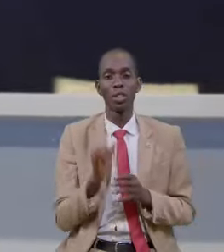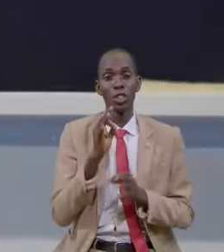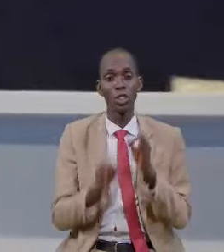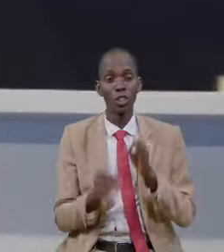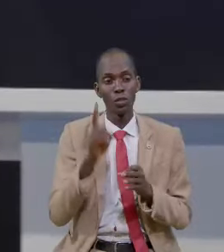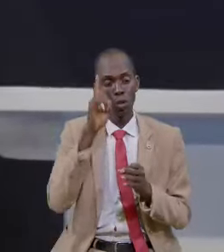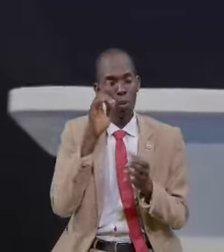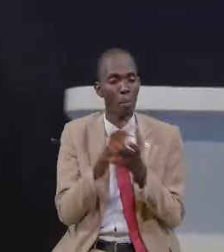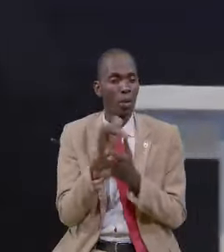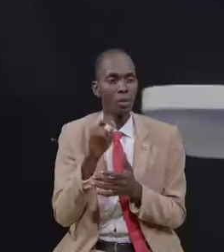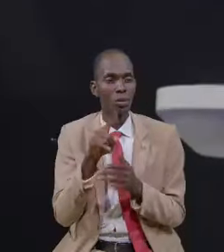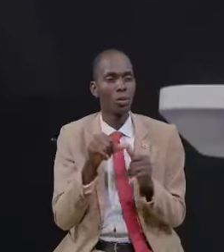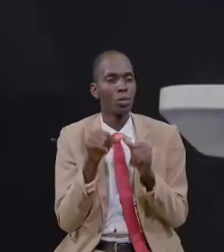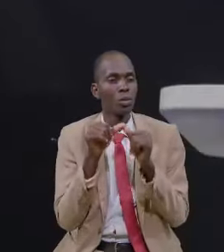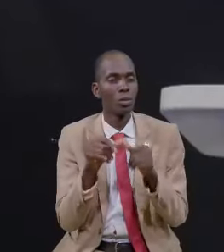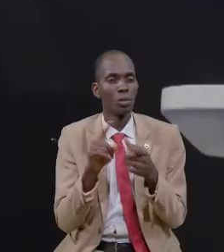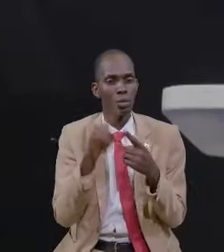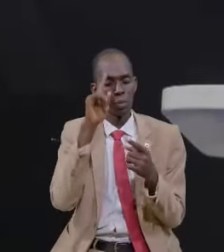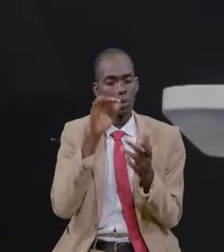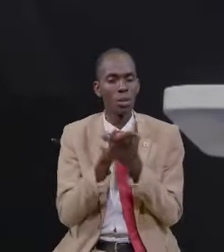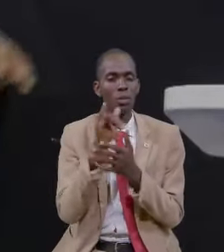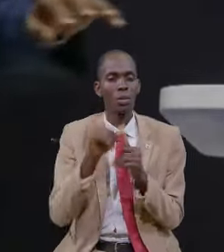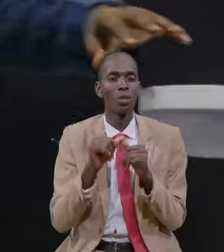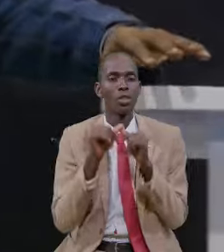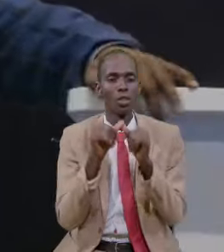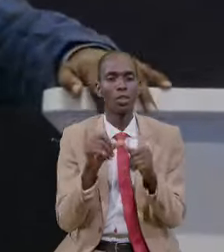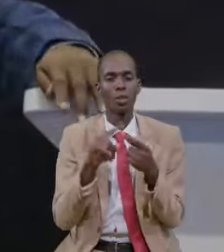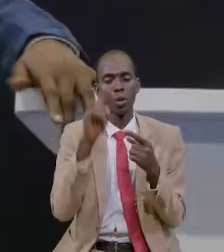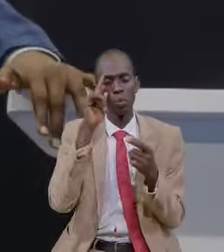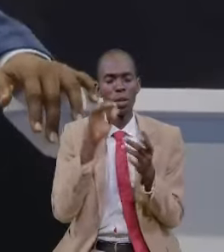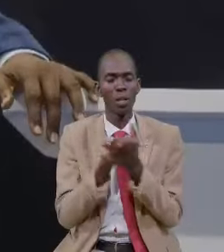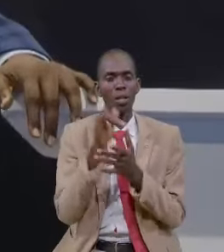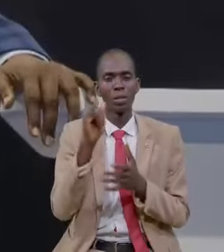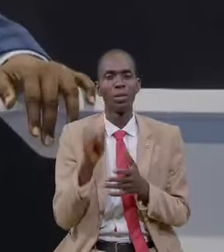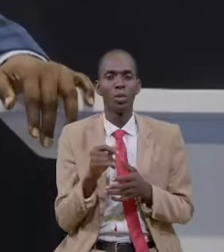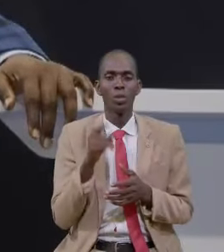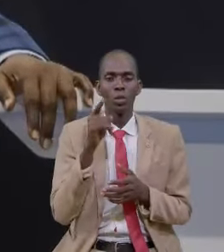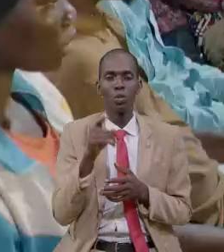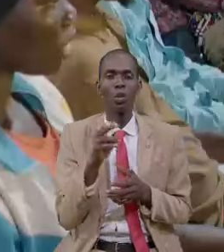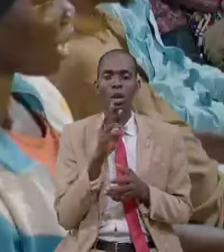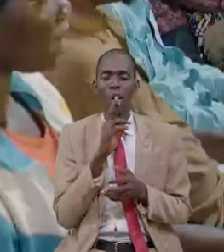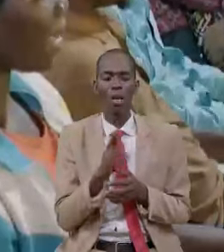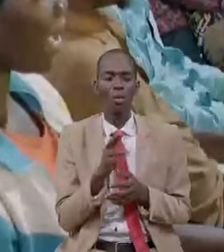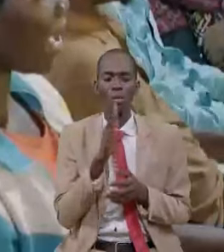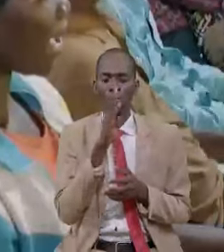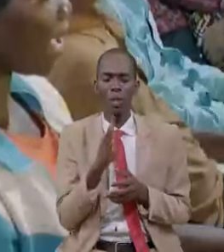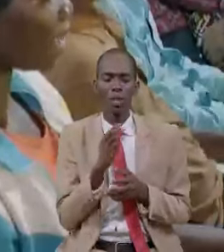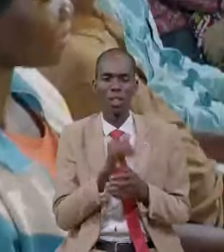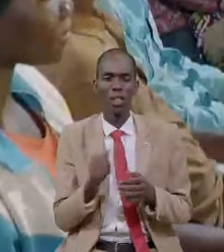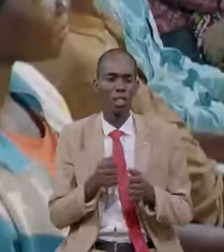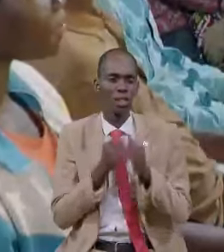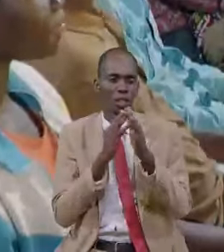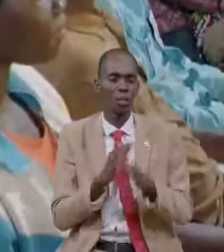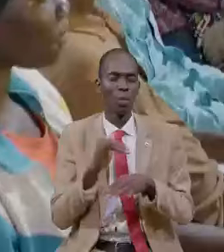keep on believing, keep on believing, you'll be a disciple of Christ, a